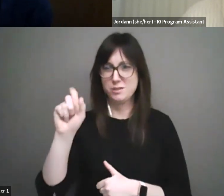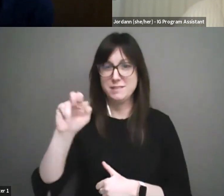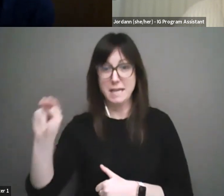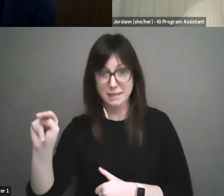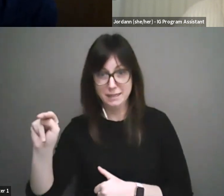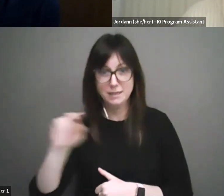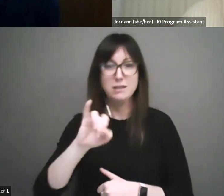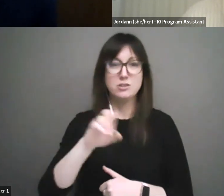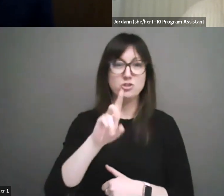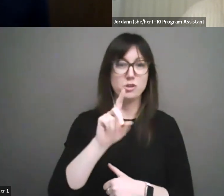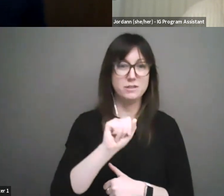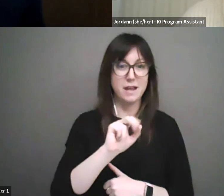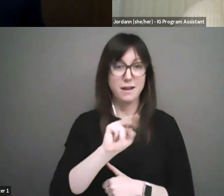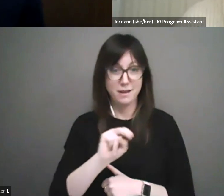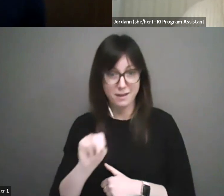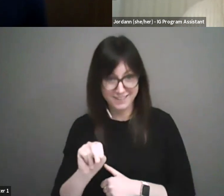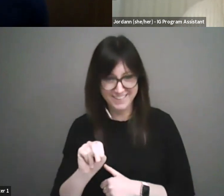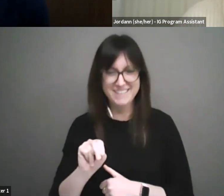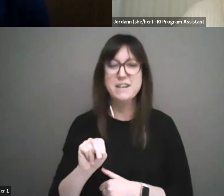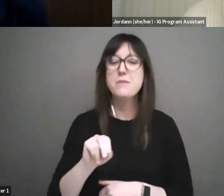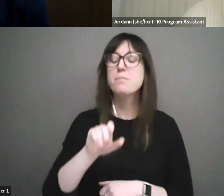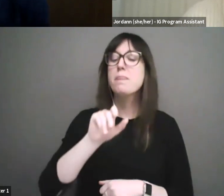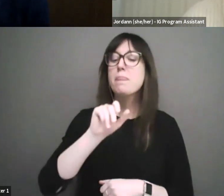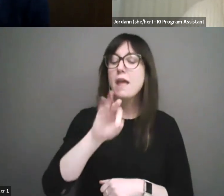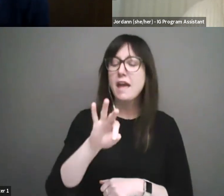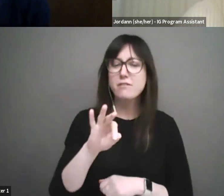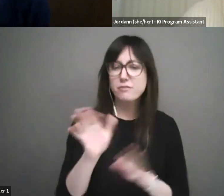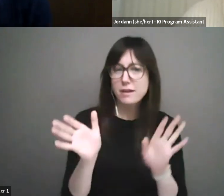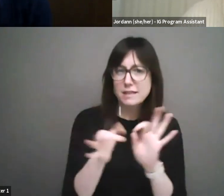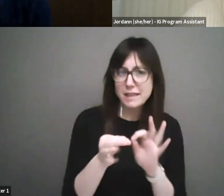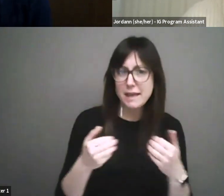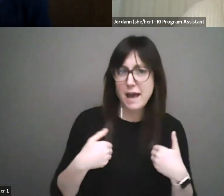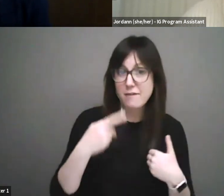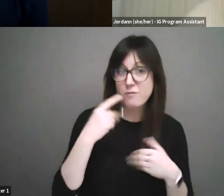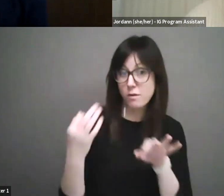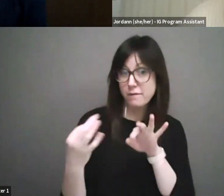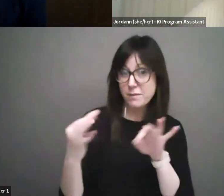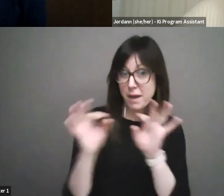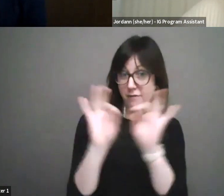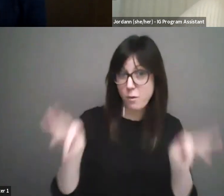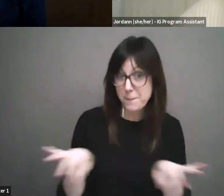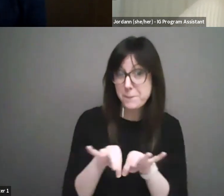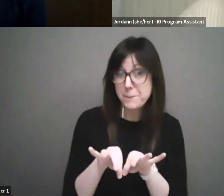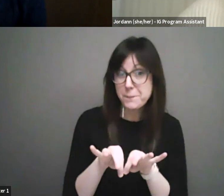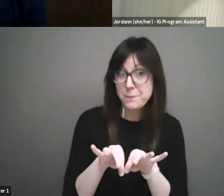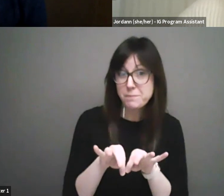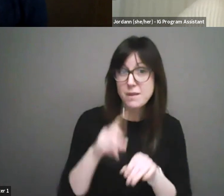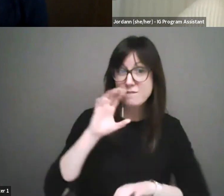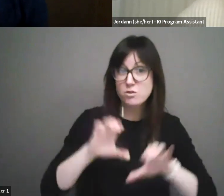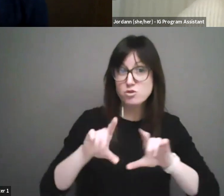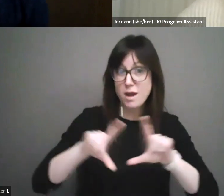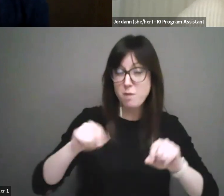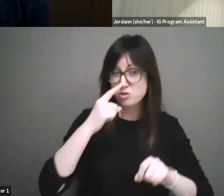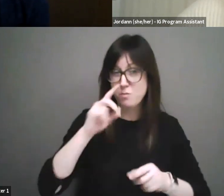If we have a link to the feedback form that we could put in the chat box before we